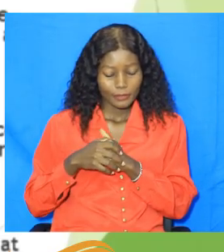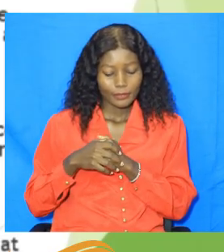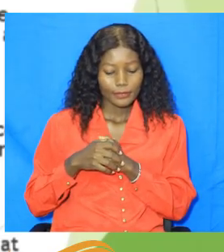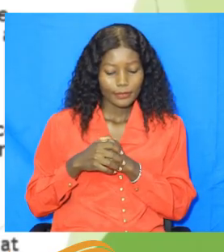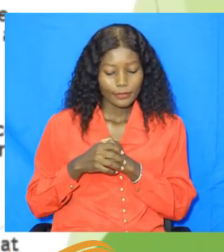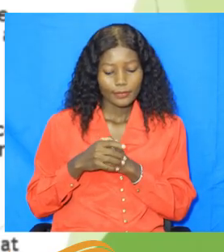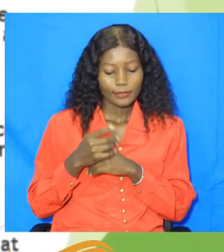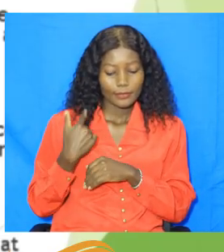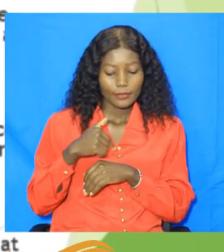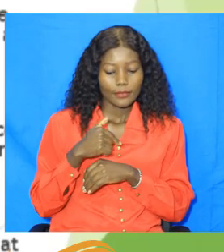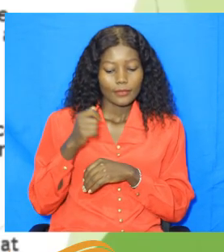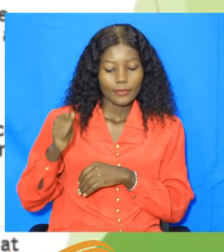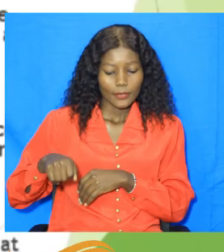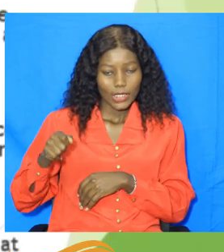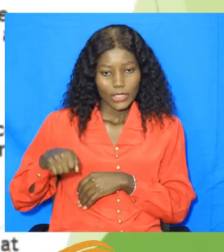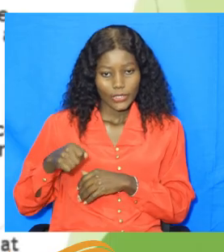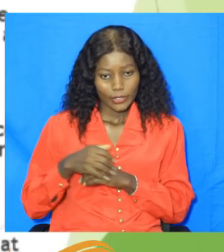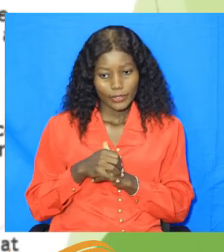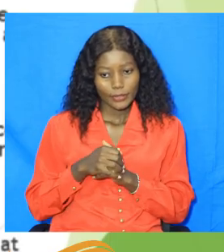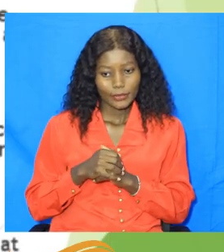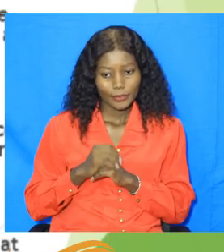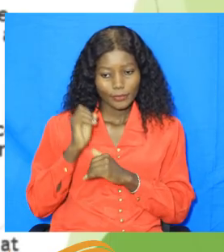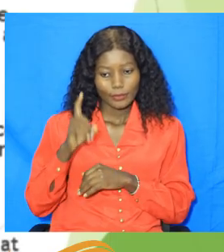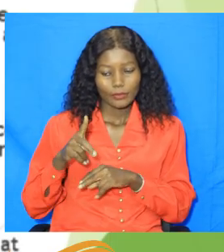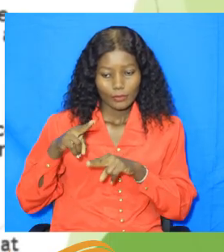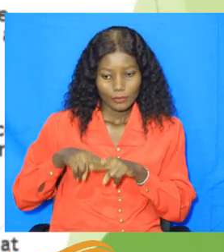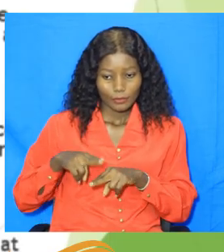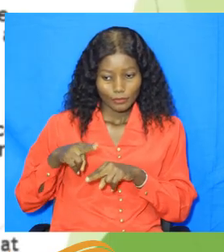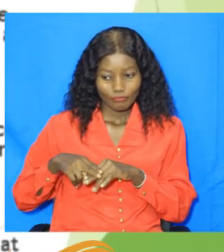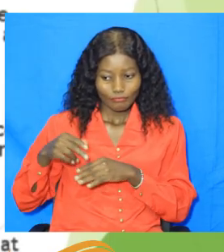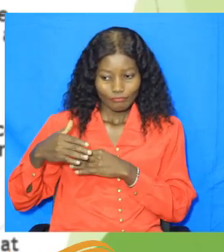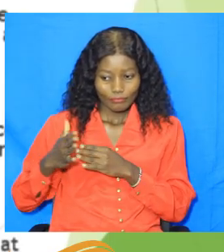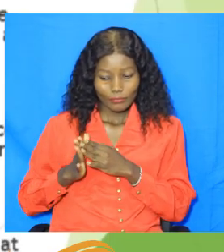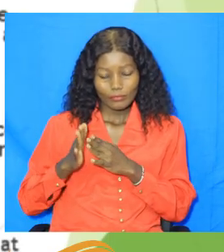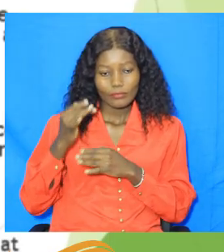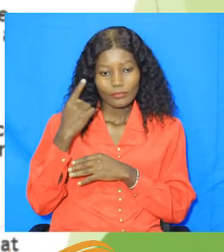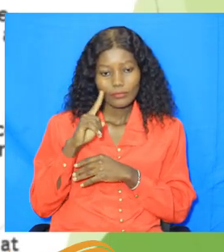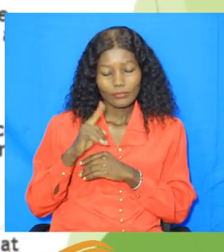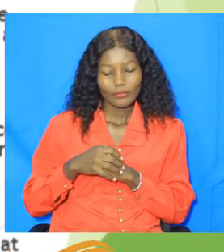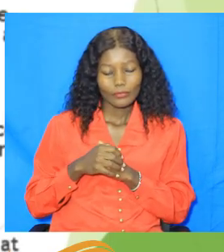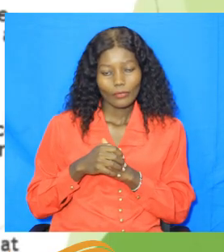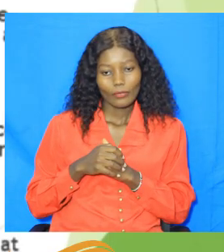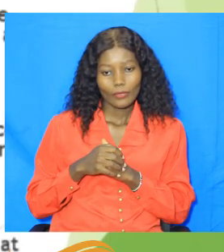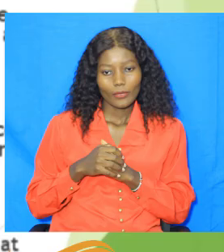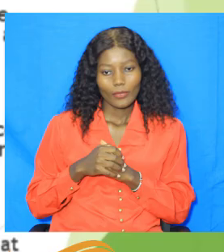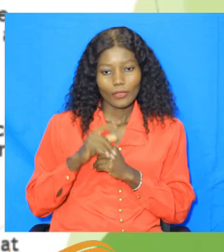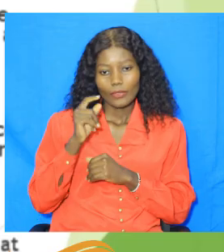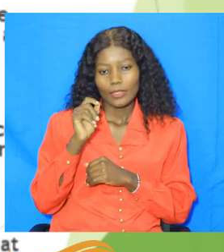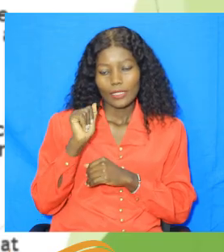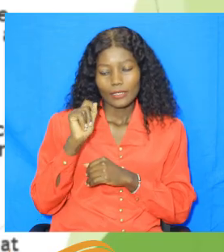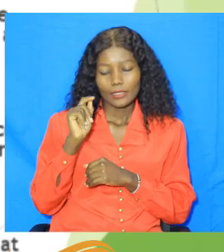where the judges will be seated at the corners of the